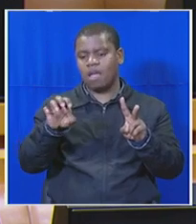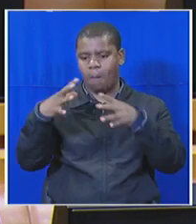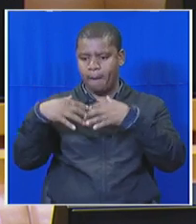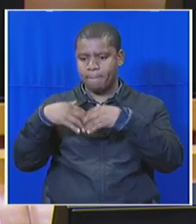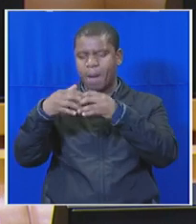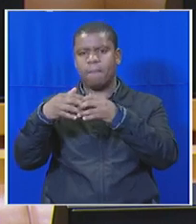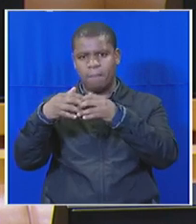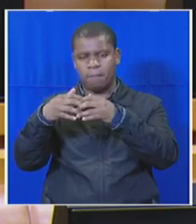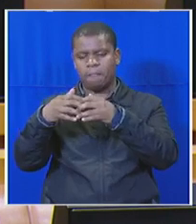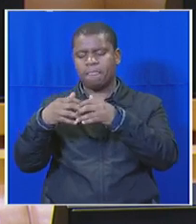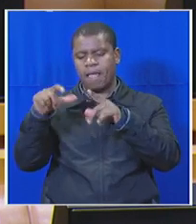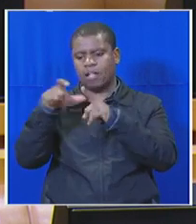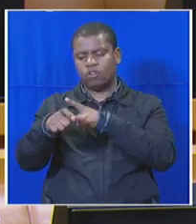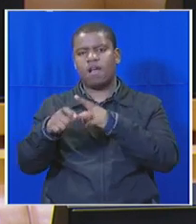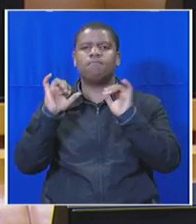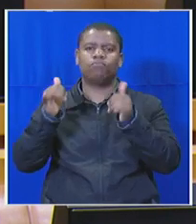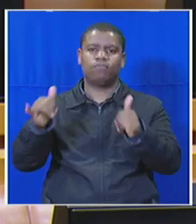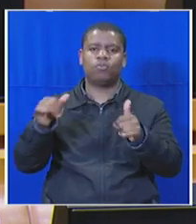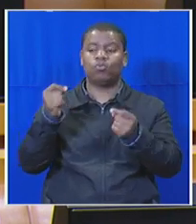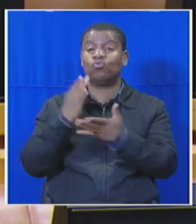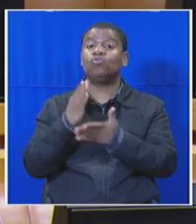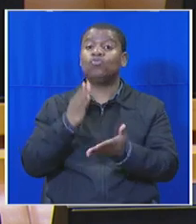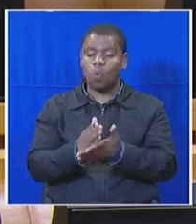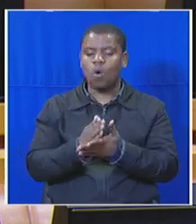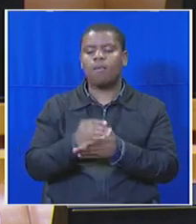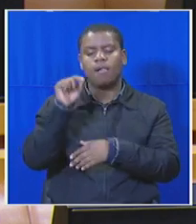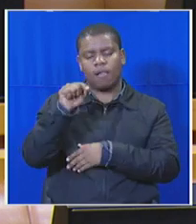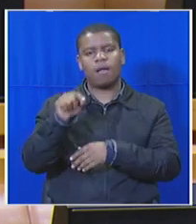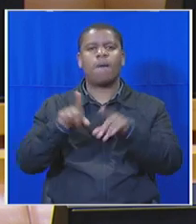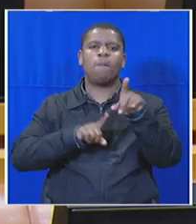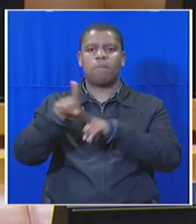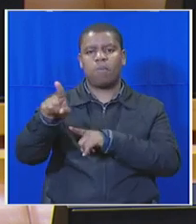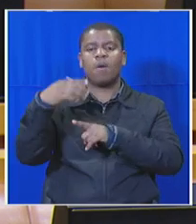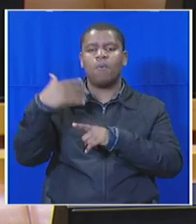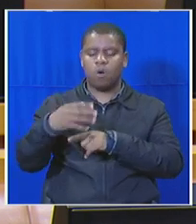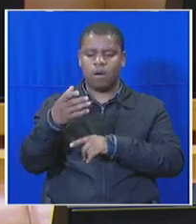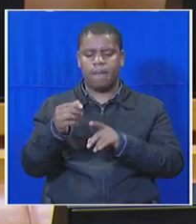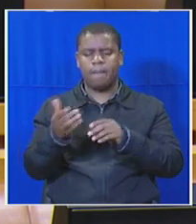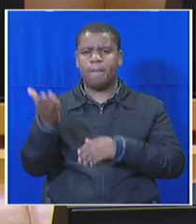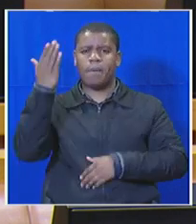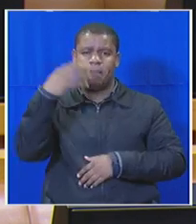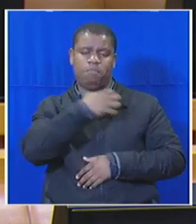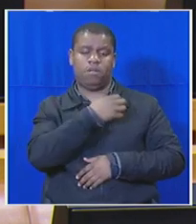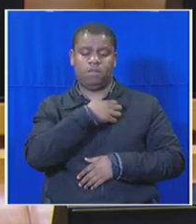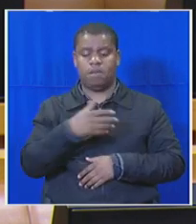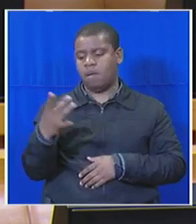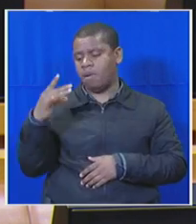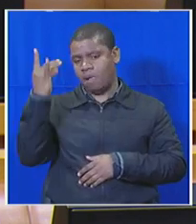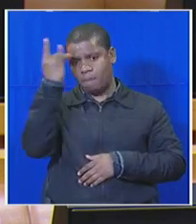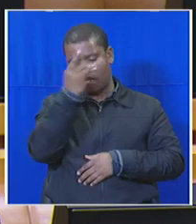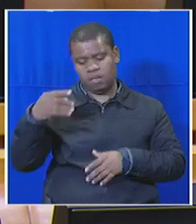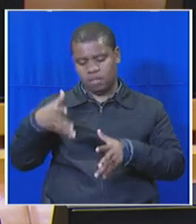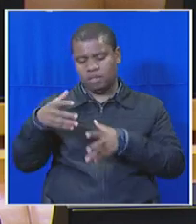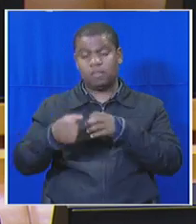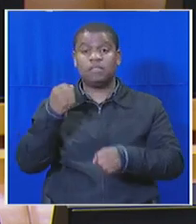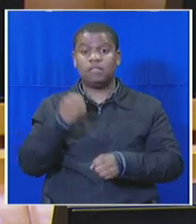Collins Chabane Cultural Festival to promote the legacy of the late minister who died in the car accident in March this year.